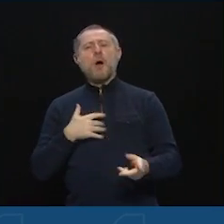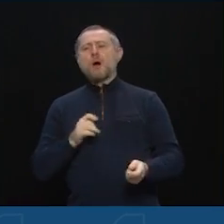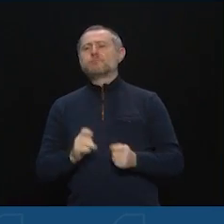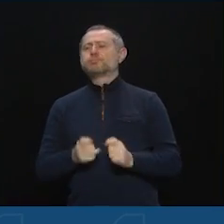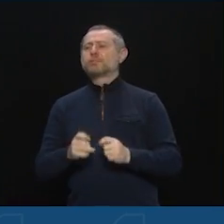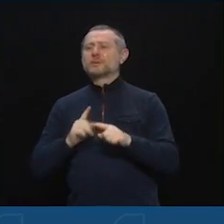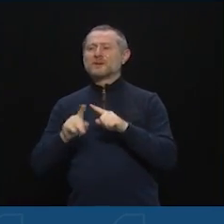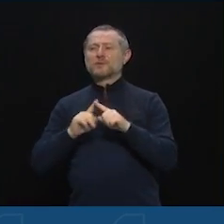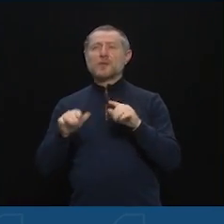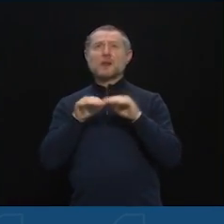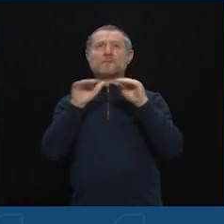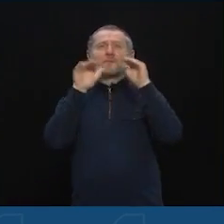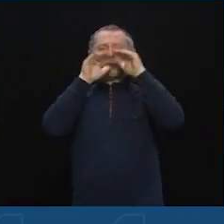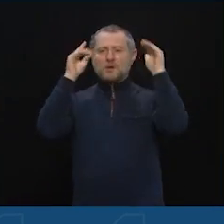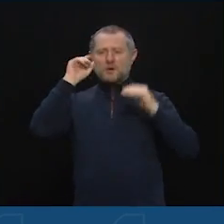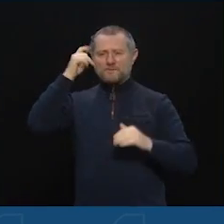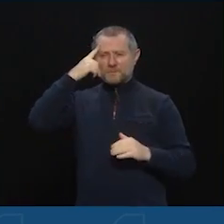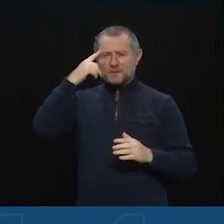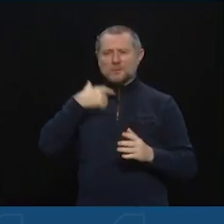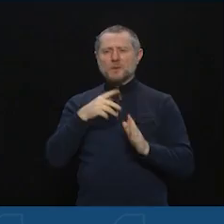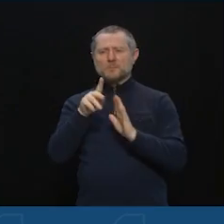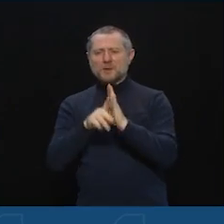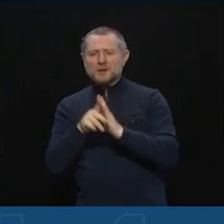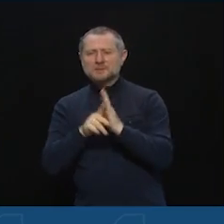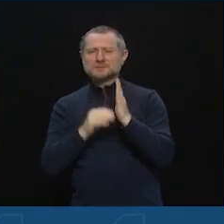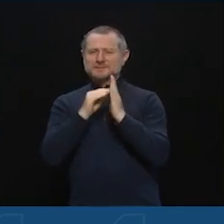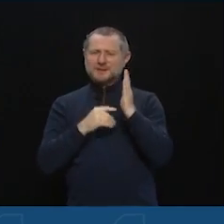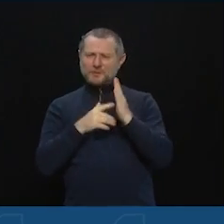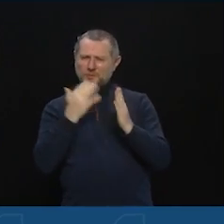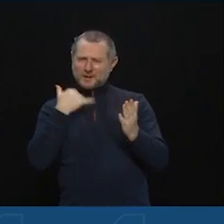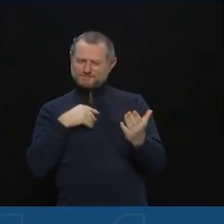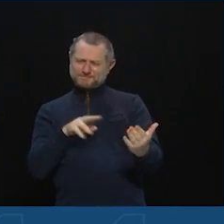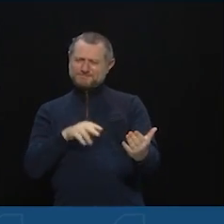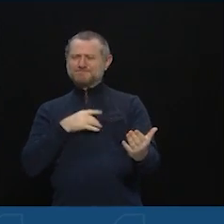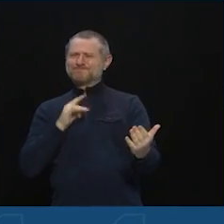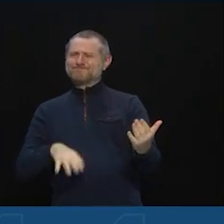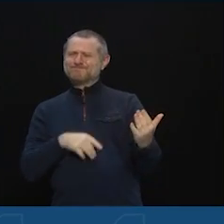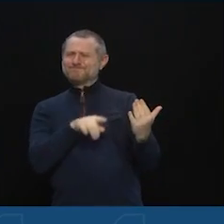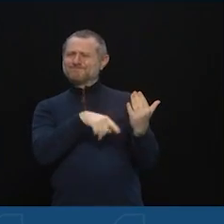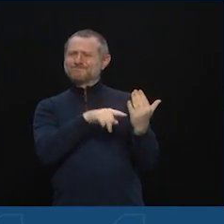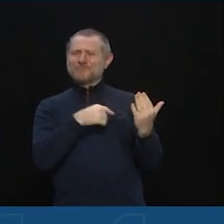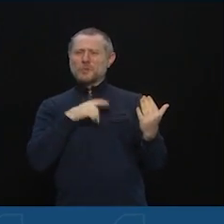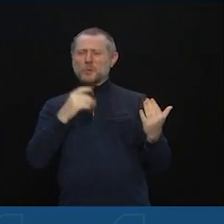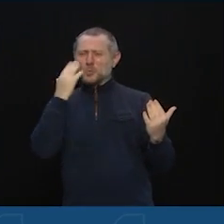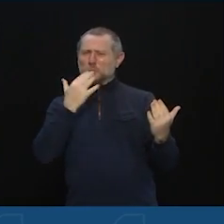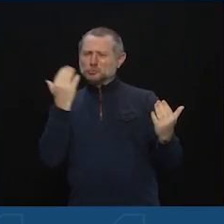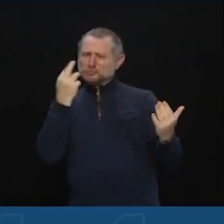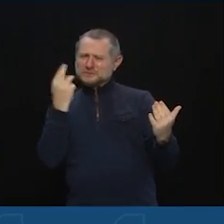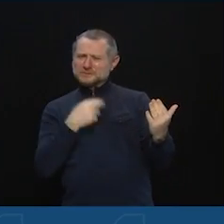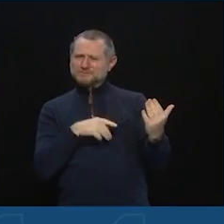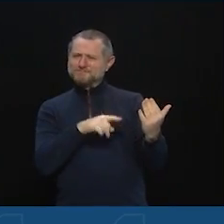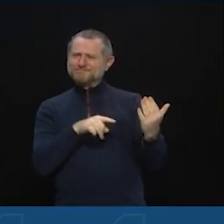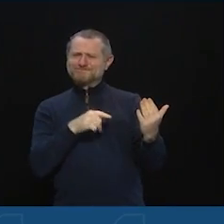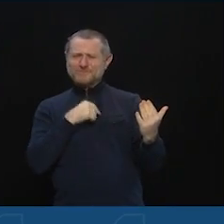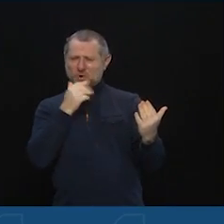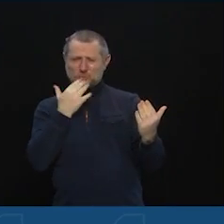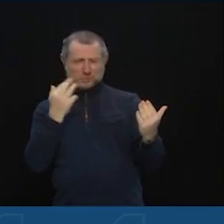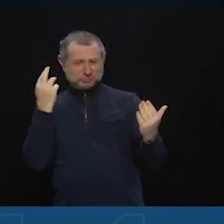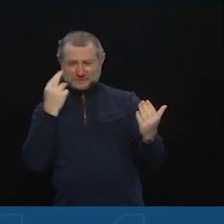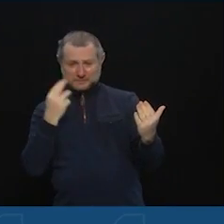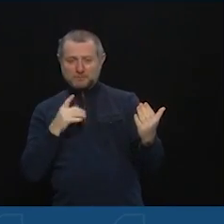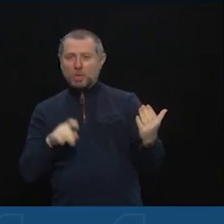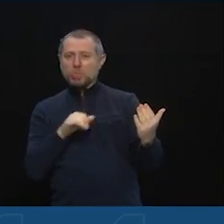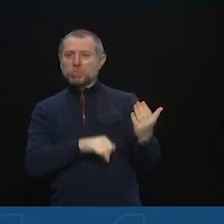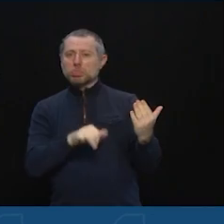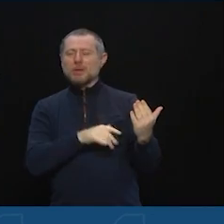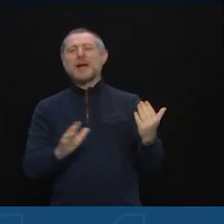single policy that's in place and say, why is this here? Justify this for me. And if the answer is because that's the way we've always done it, I will